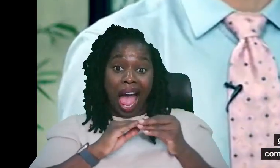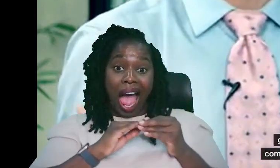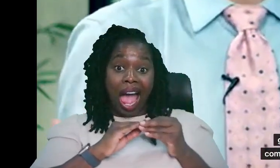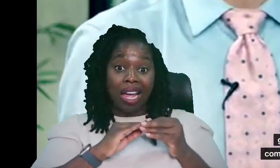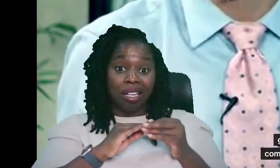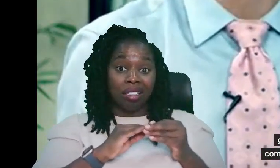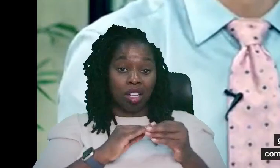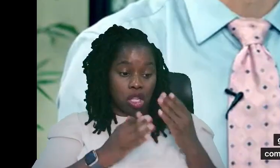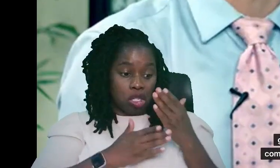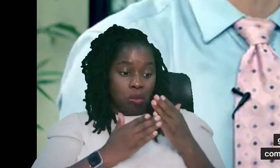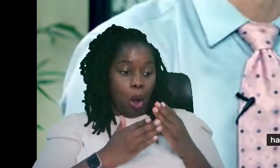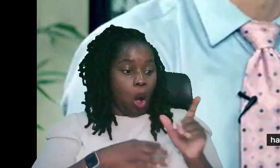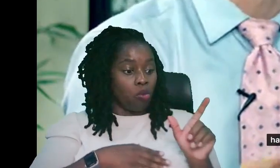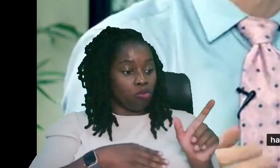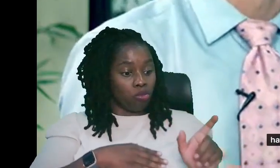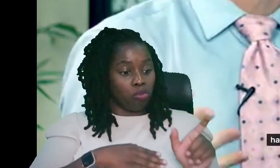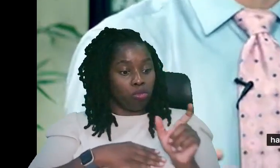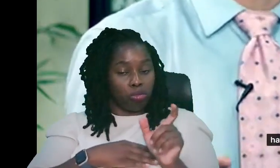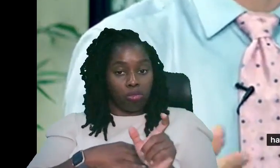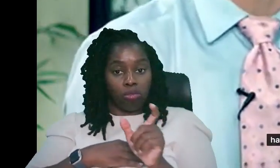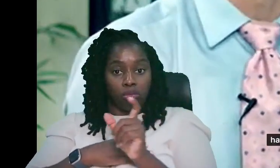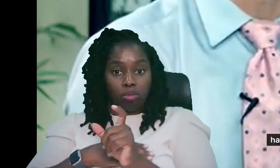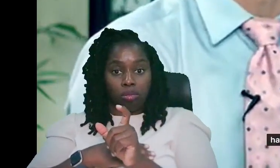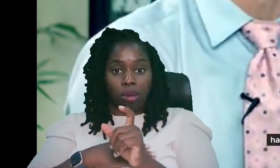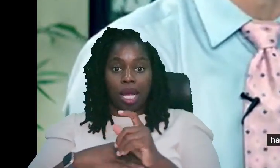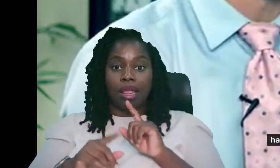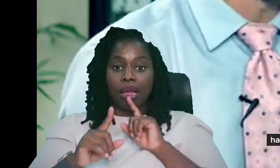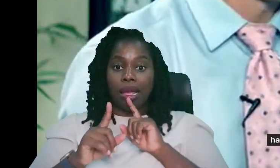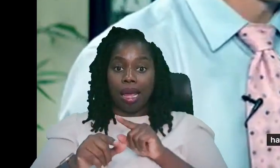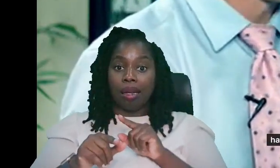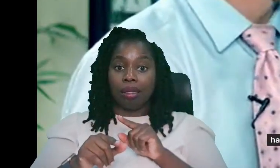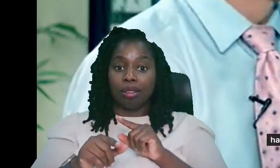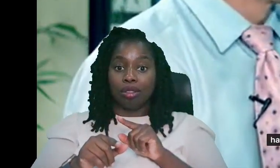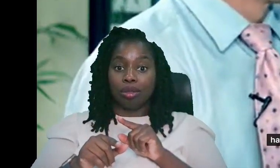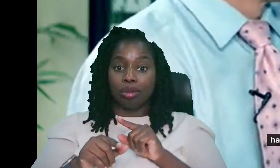up, and our answer will actually have the variable x in it.